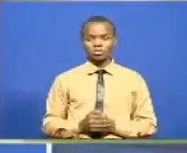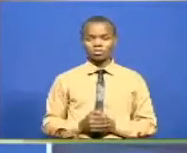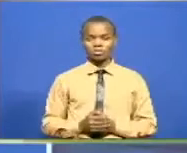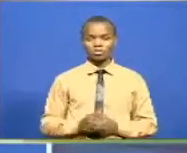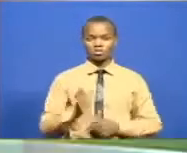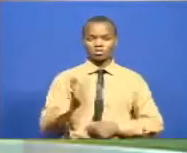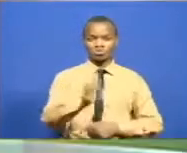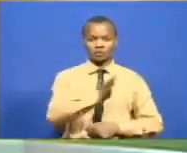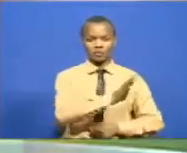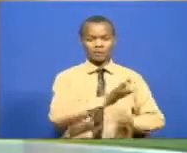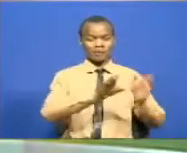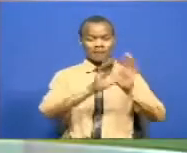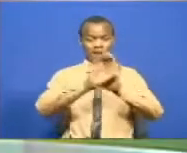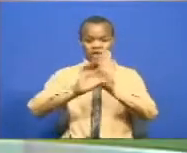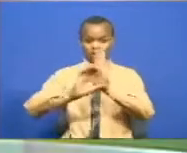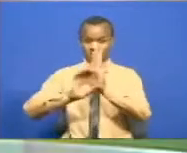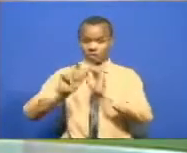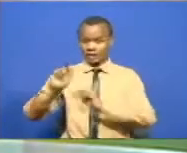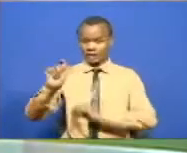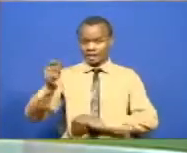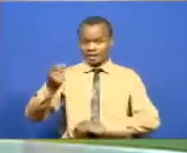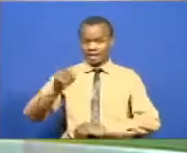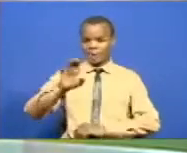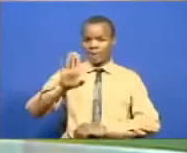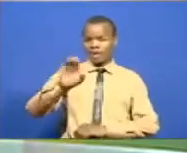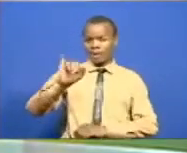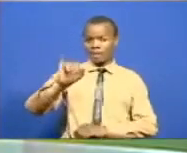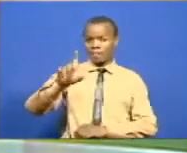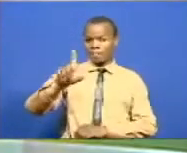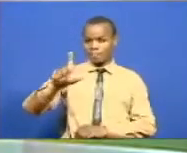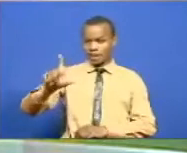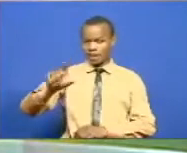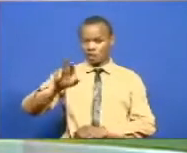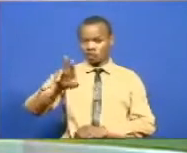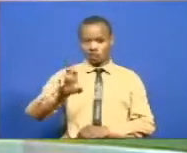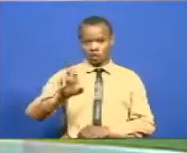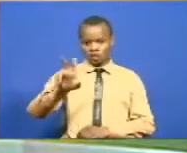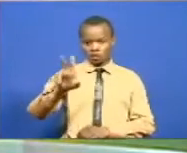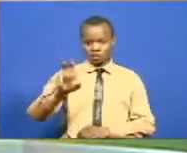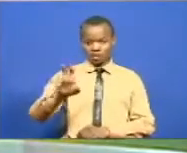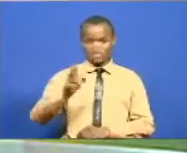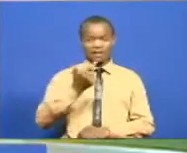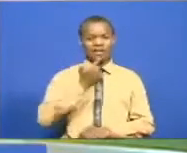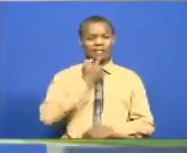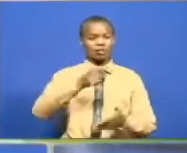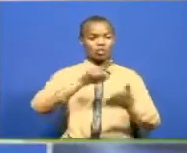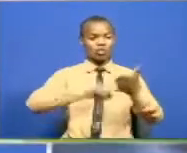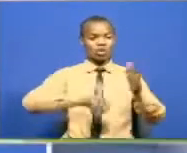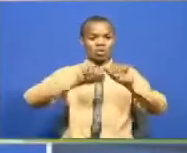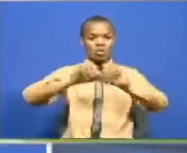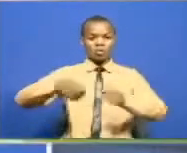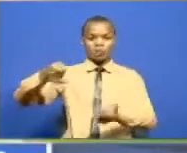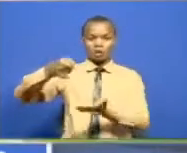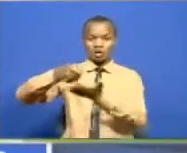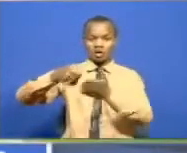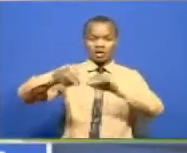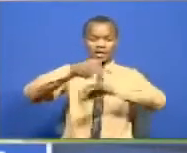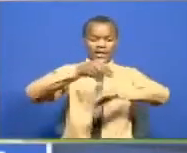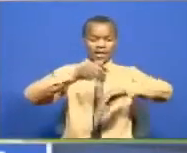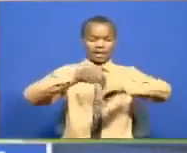The Constitution of Kenya Amendment Bill 2020 proposes the establishment of a National Health Service